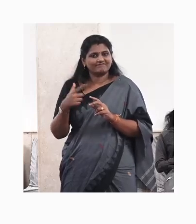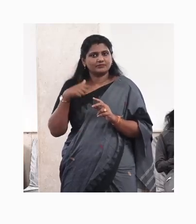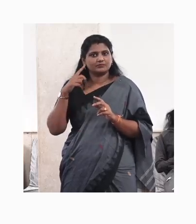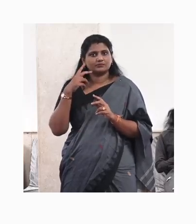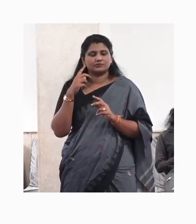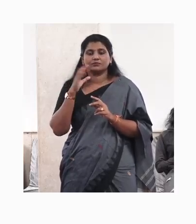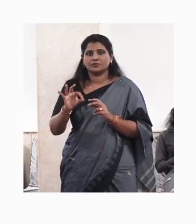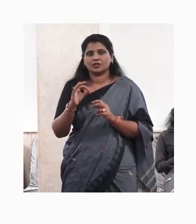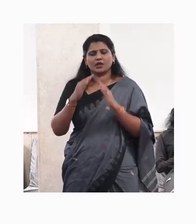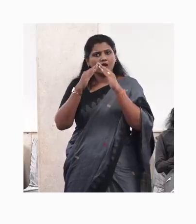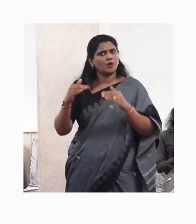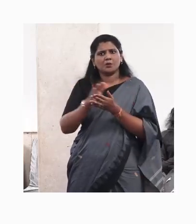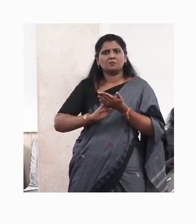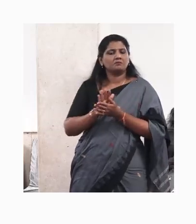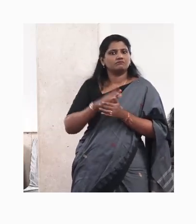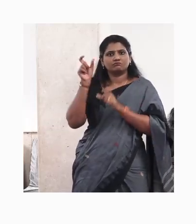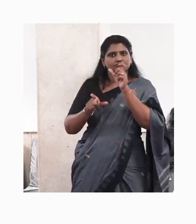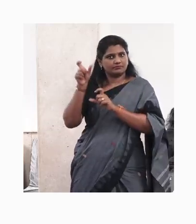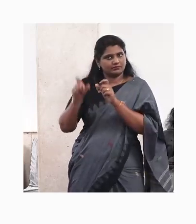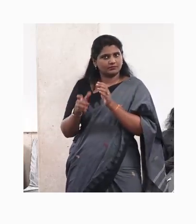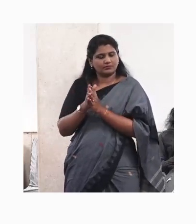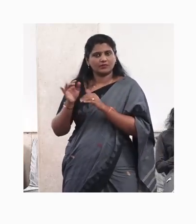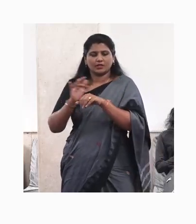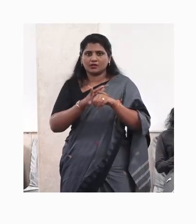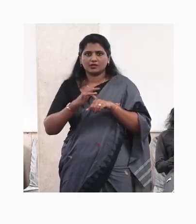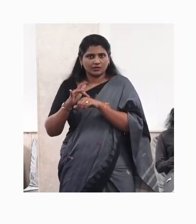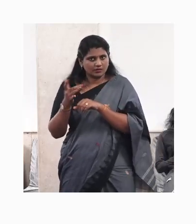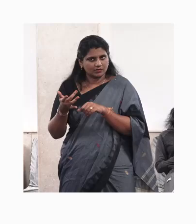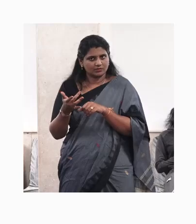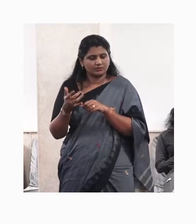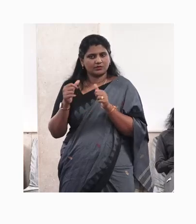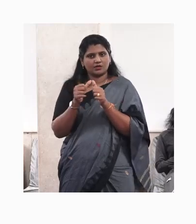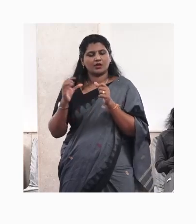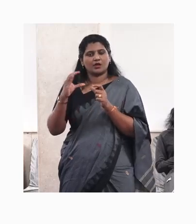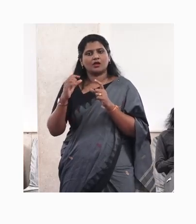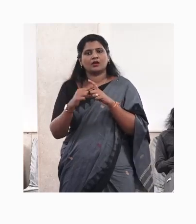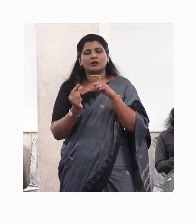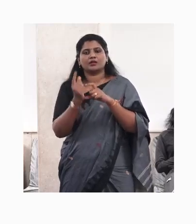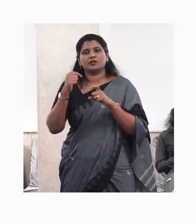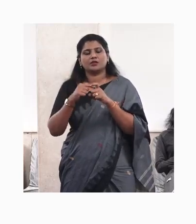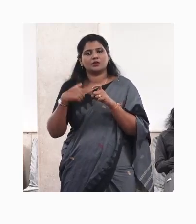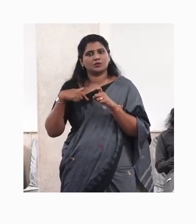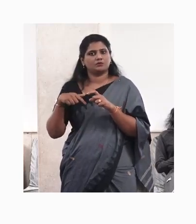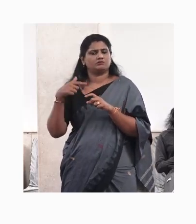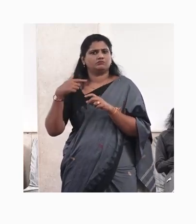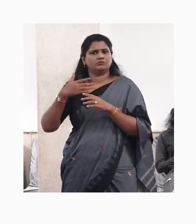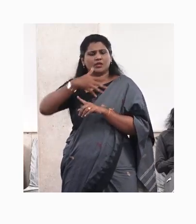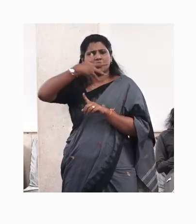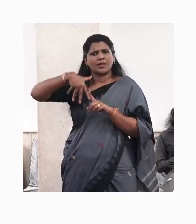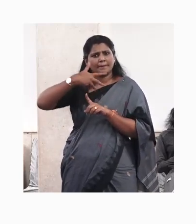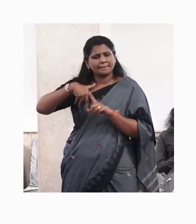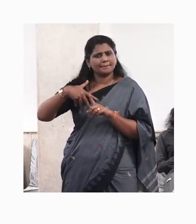you have a homeless person on the streets, or when you have a person experiencing an acute episode, and in the background